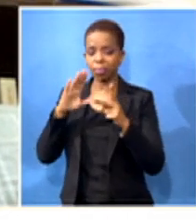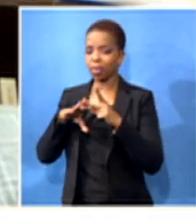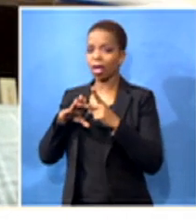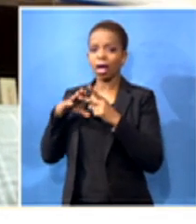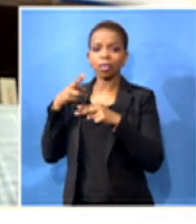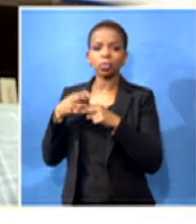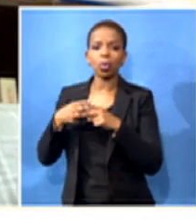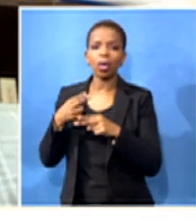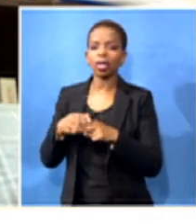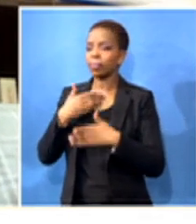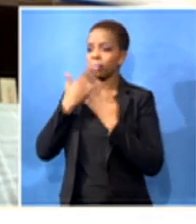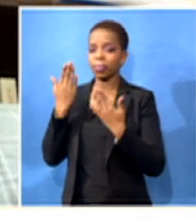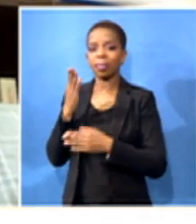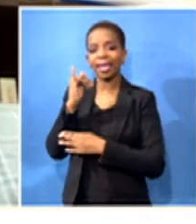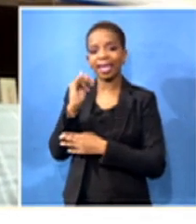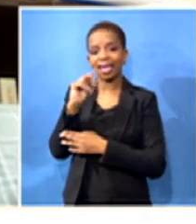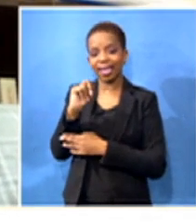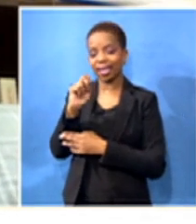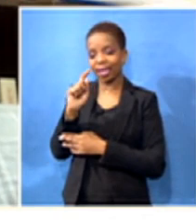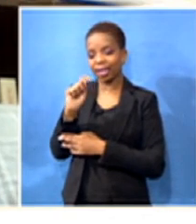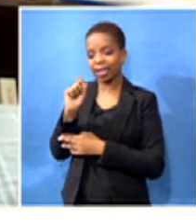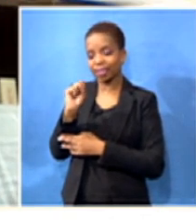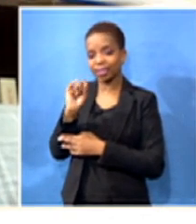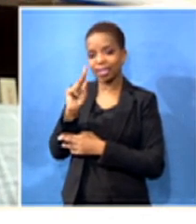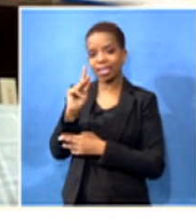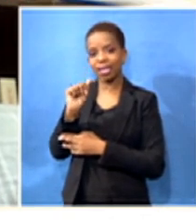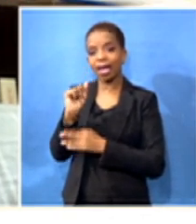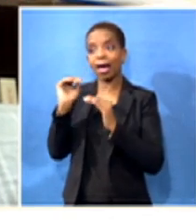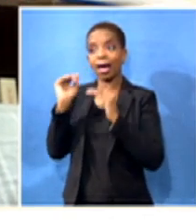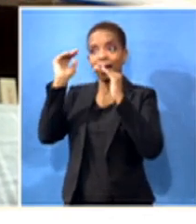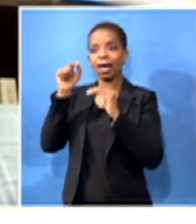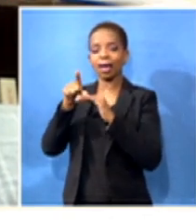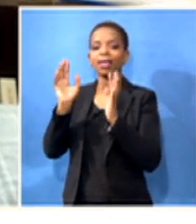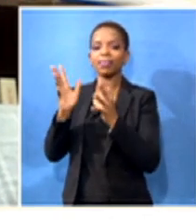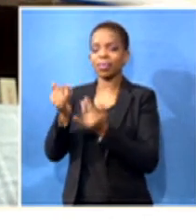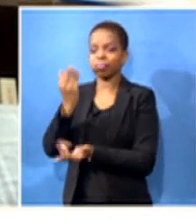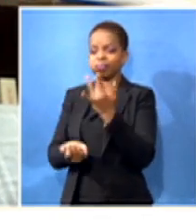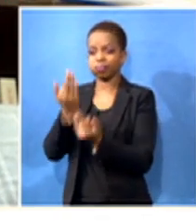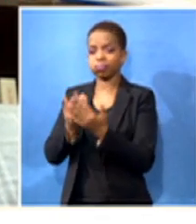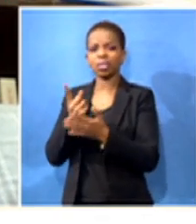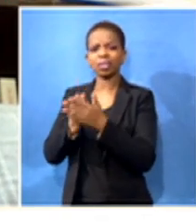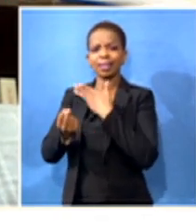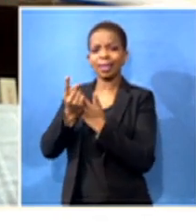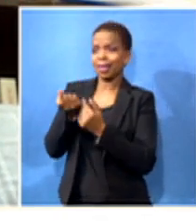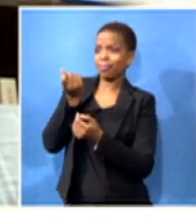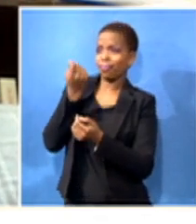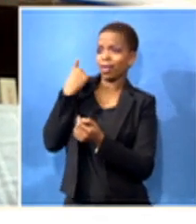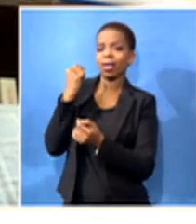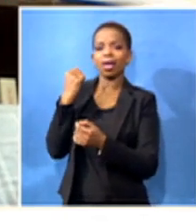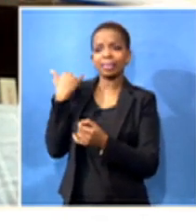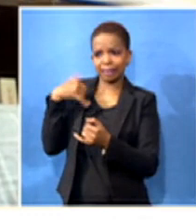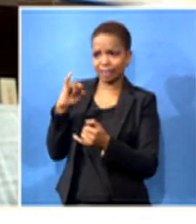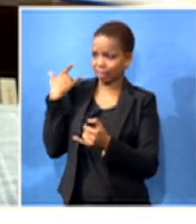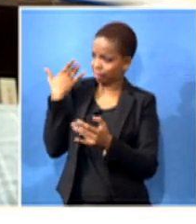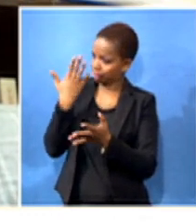at one of the schools in Sika High, there was a fire that has damaged a part of the school. And this was a long time ago that's never, ever been repaired. What's